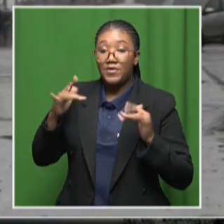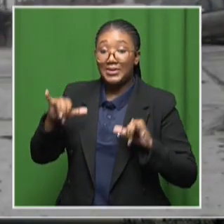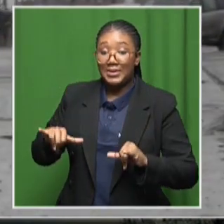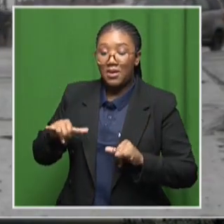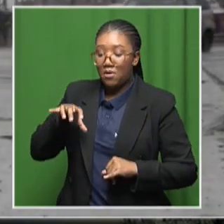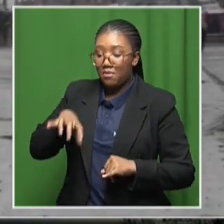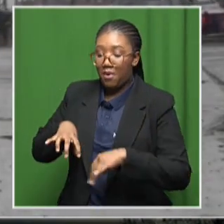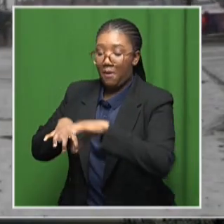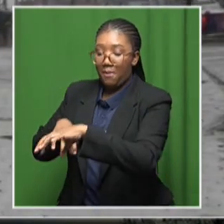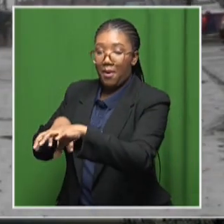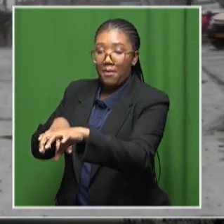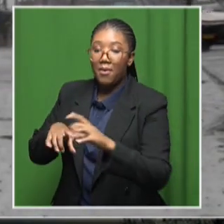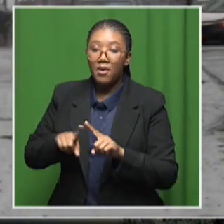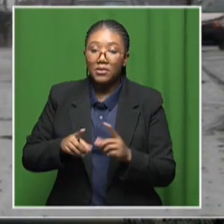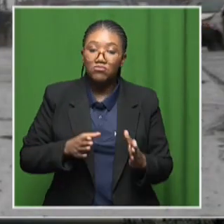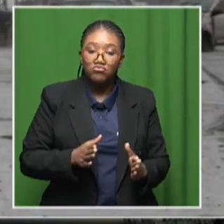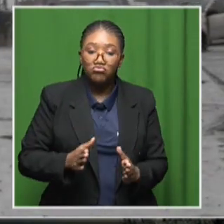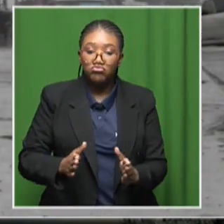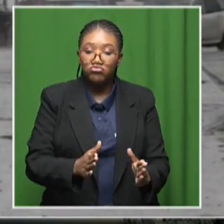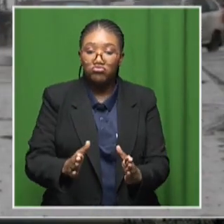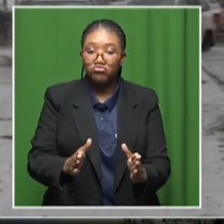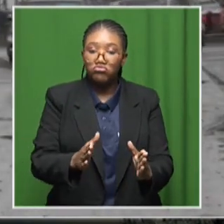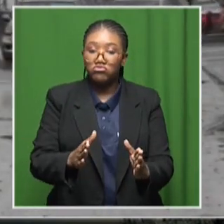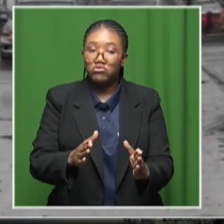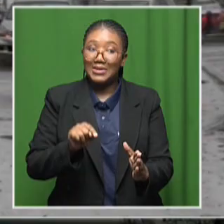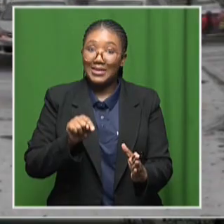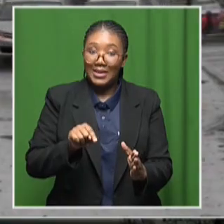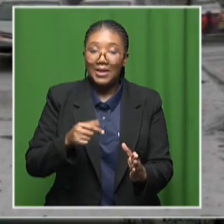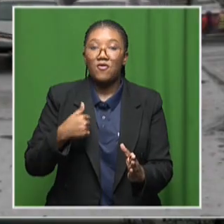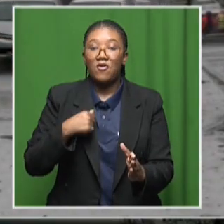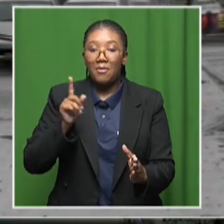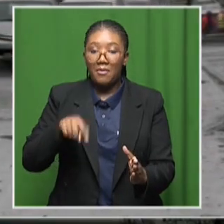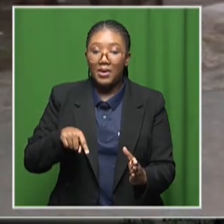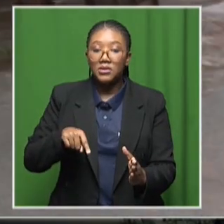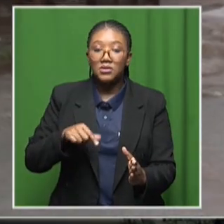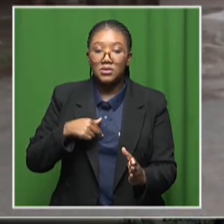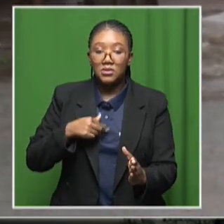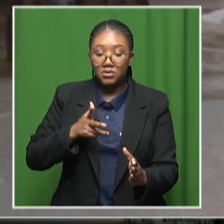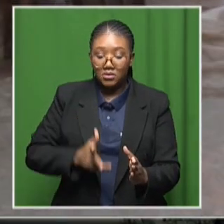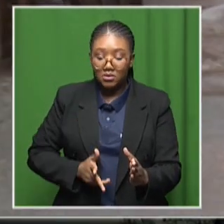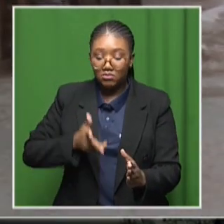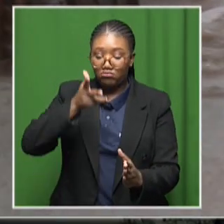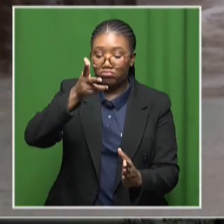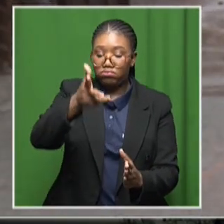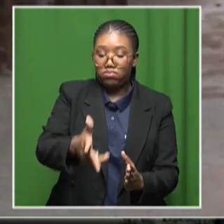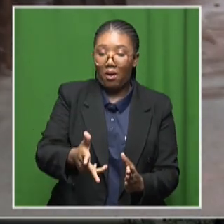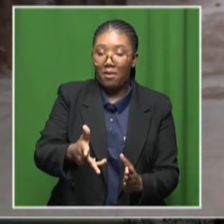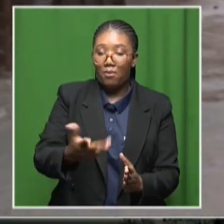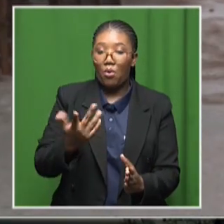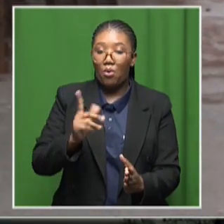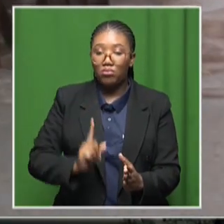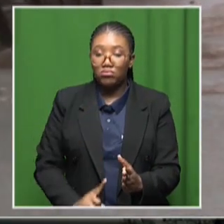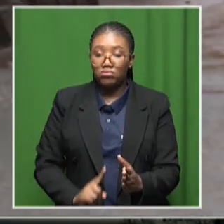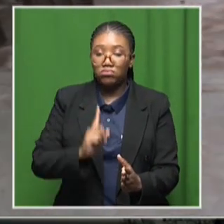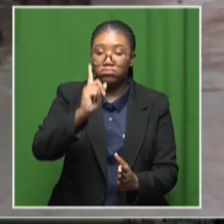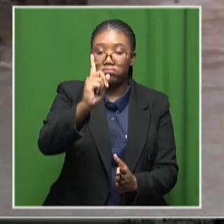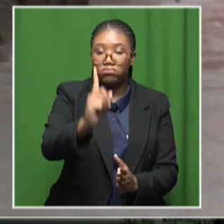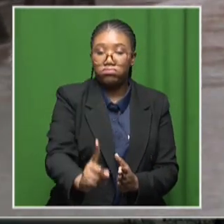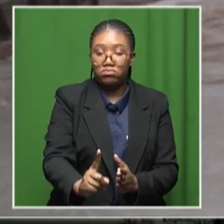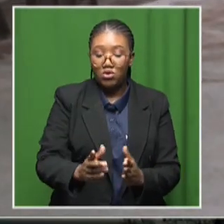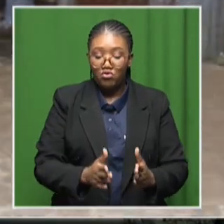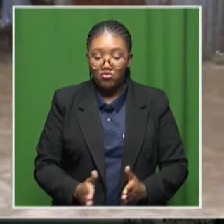settlements. So most of our residents in those areas, they have to cross river streams when they're conducting their daily activities,